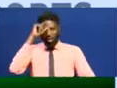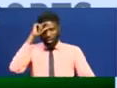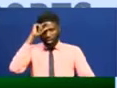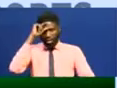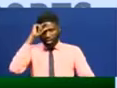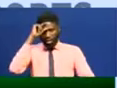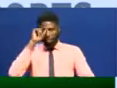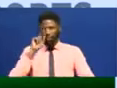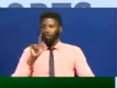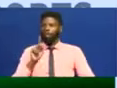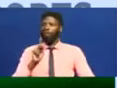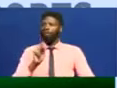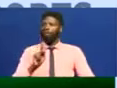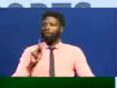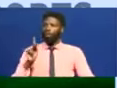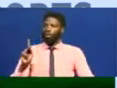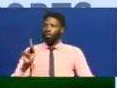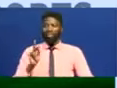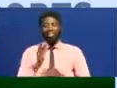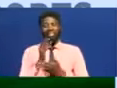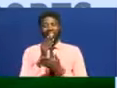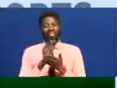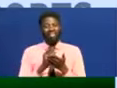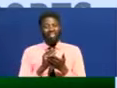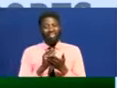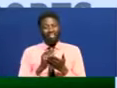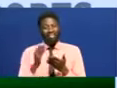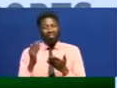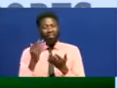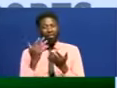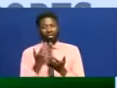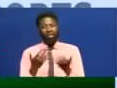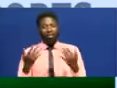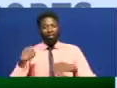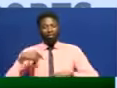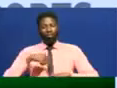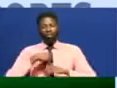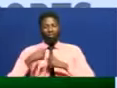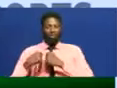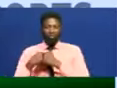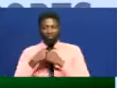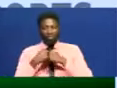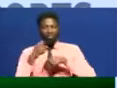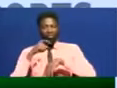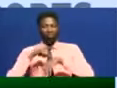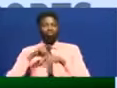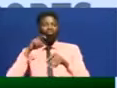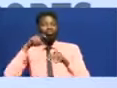these are some of the things that confronted us right from the beginning.